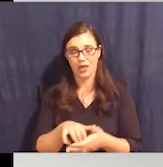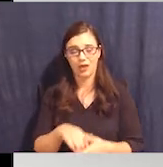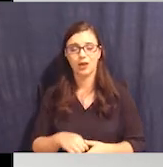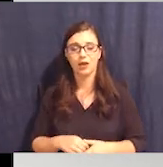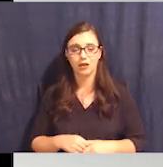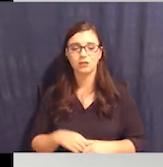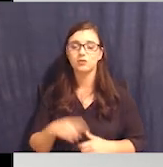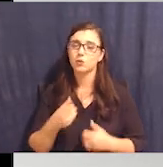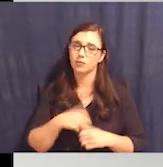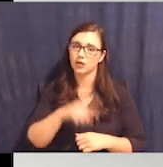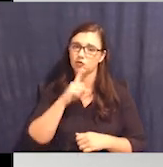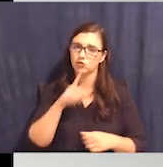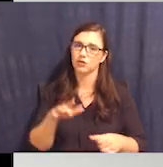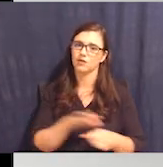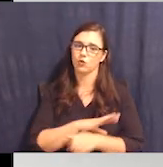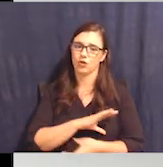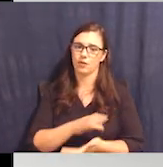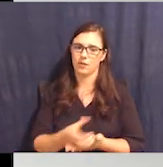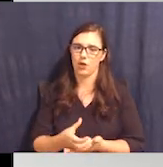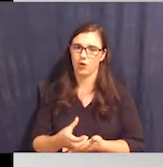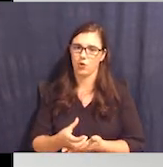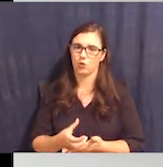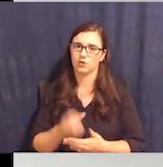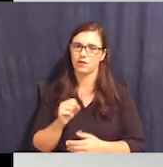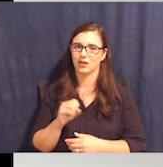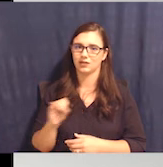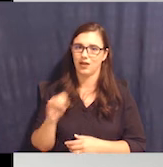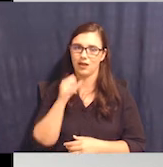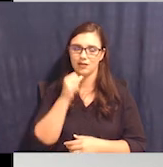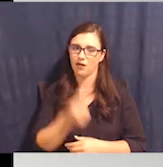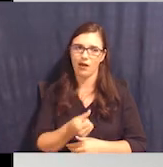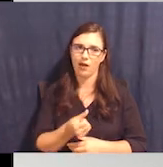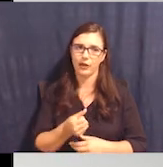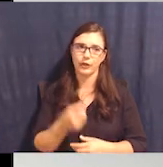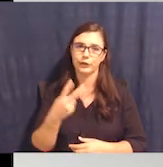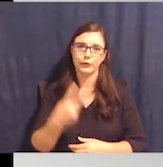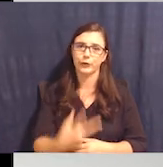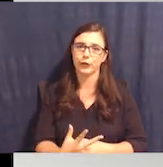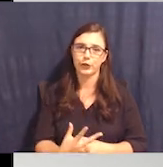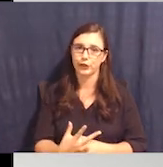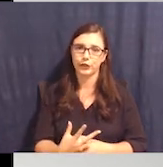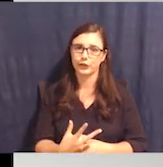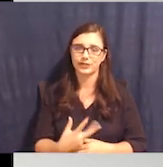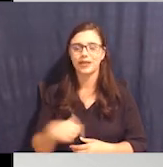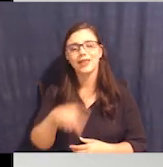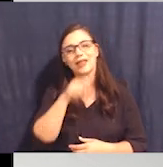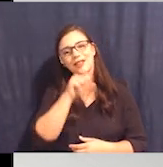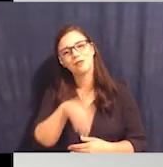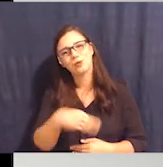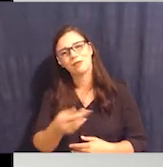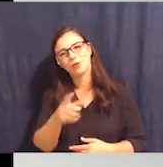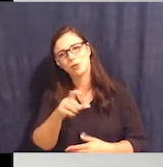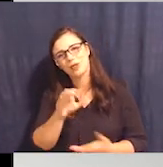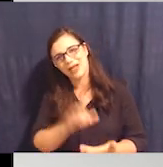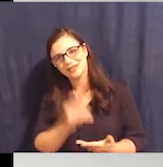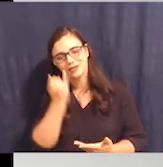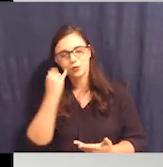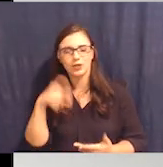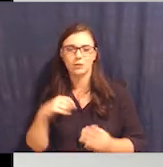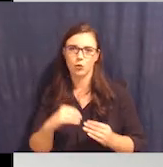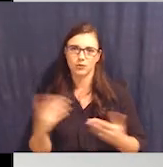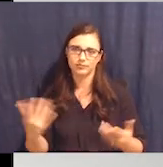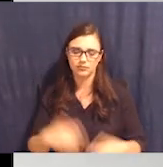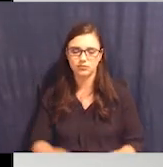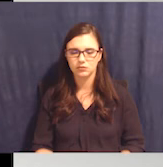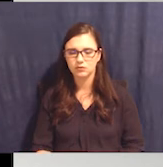it. So you make sure you get the full amount of SSI, not the 2/3. But they love to give you less if you need